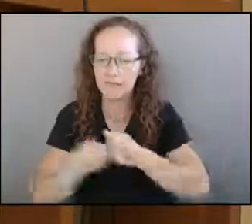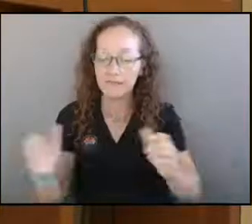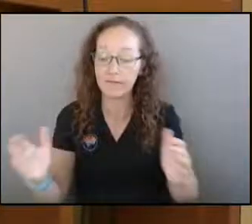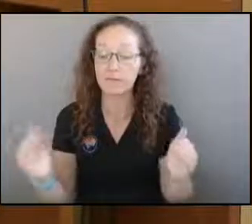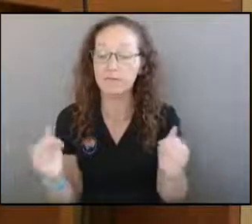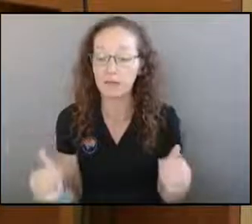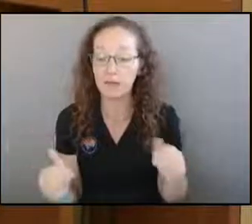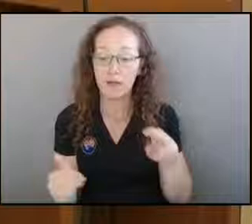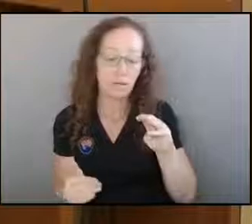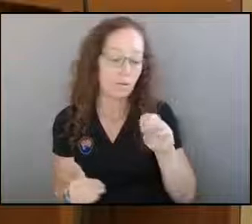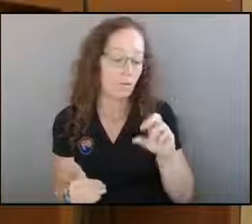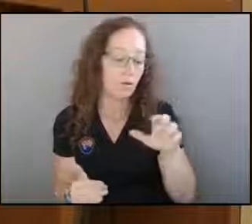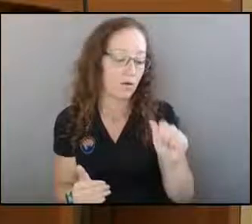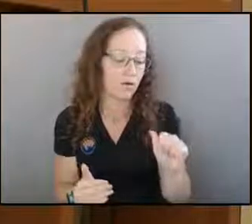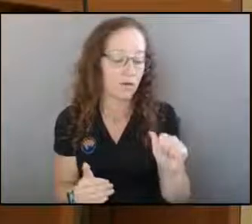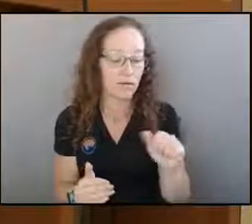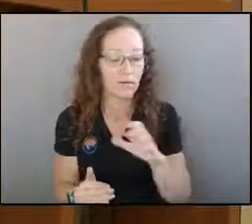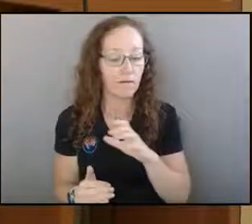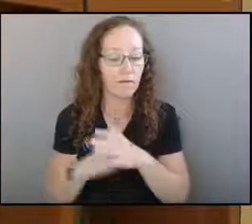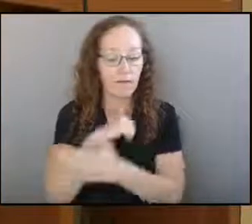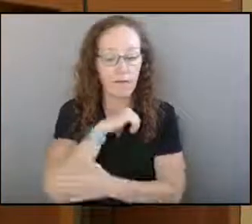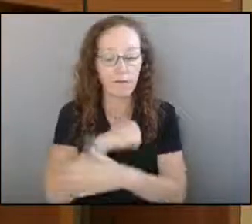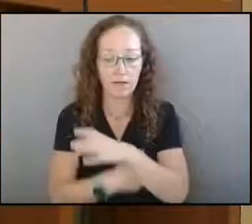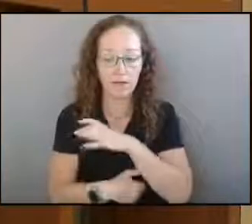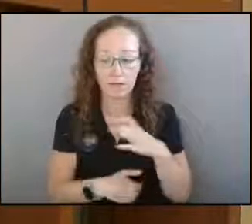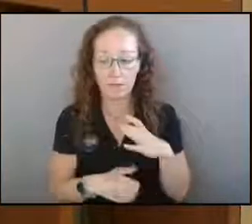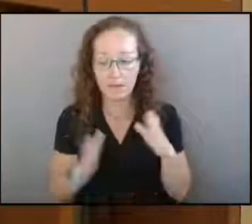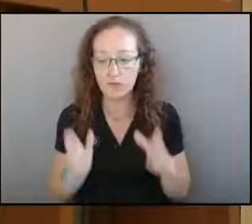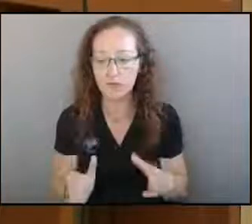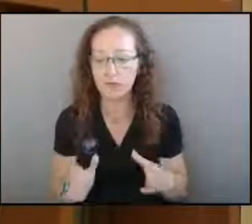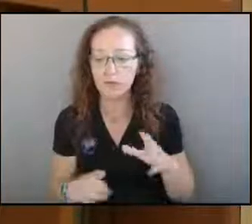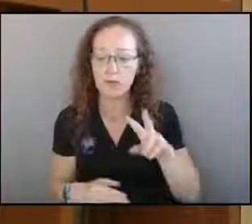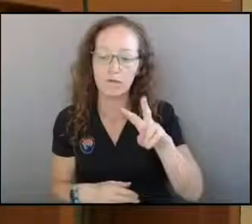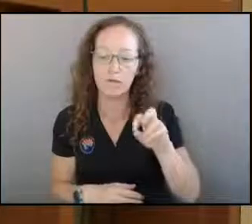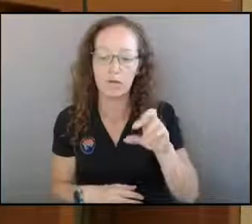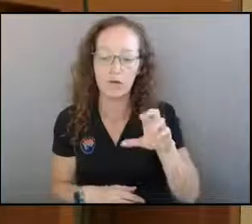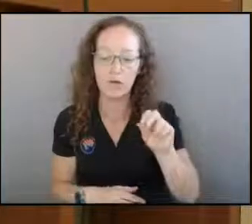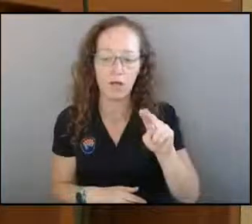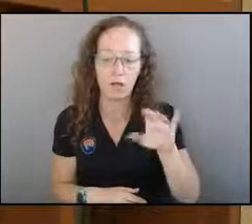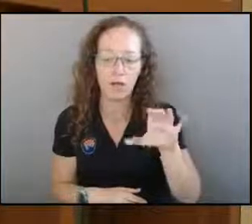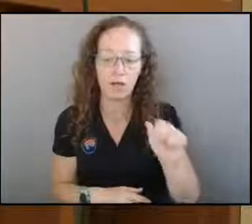MORA County Commissioner Veronica SERNA.